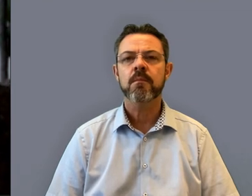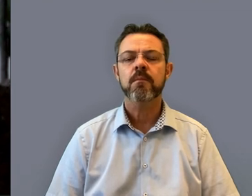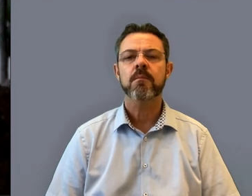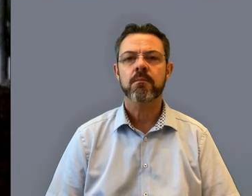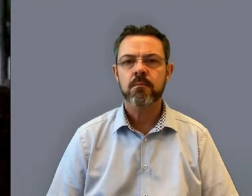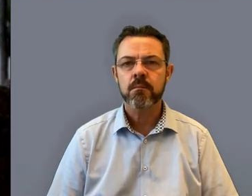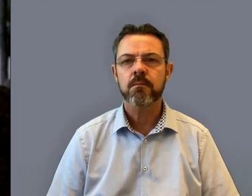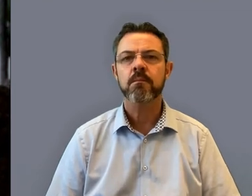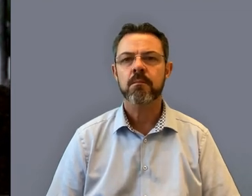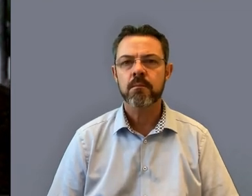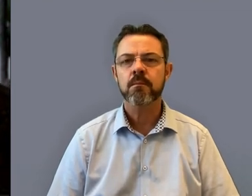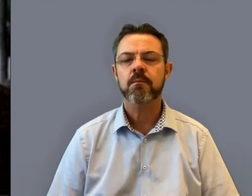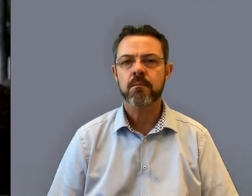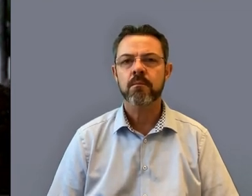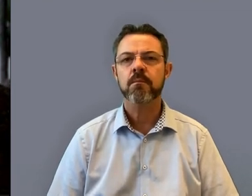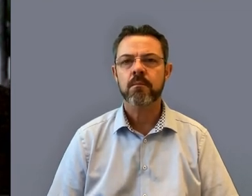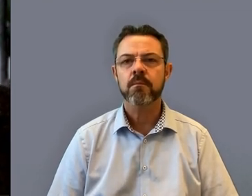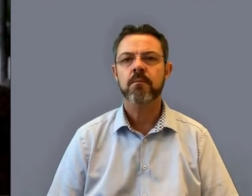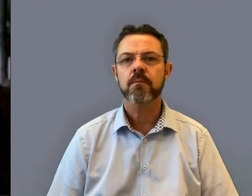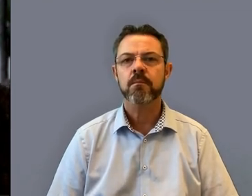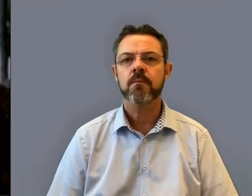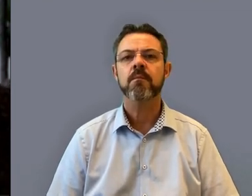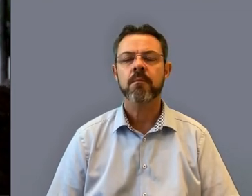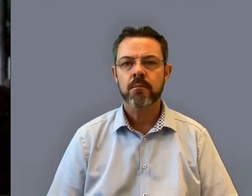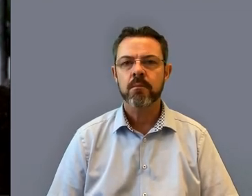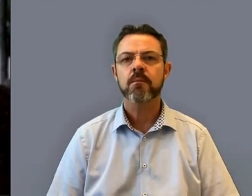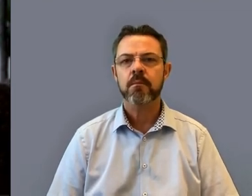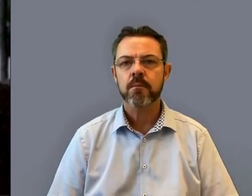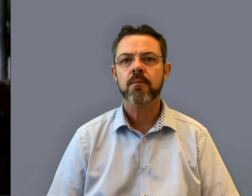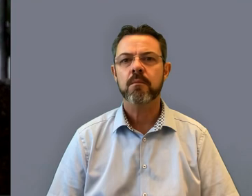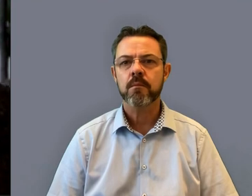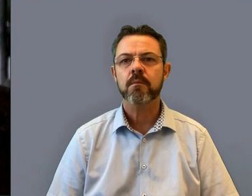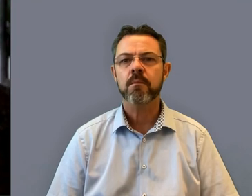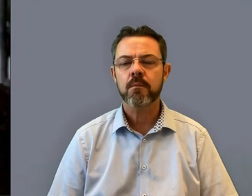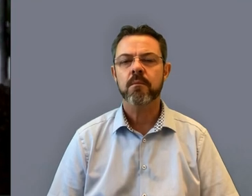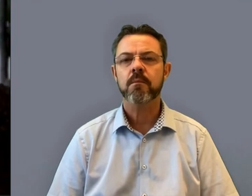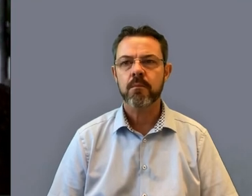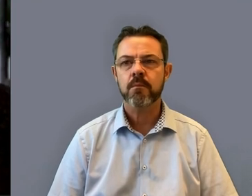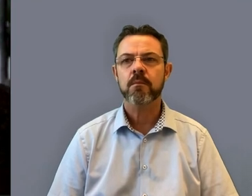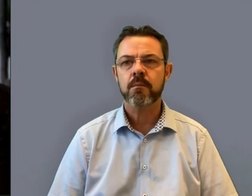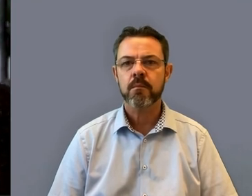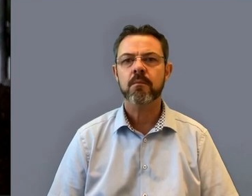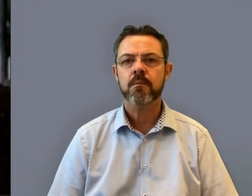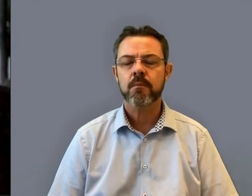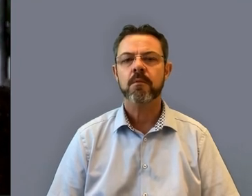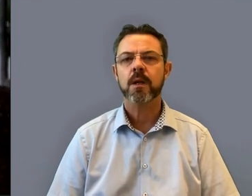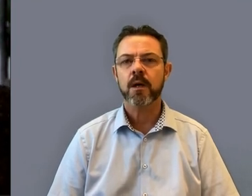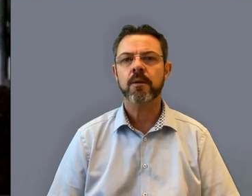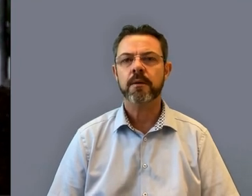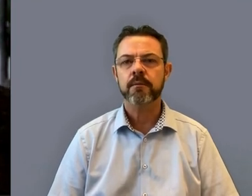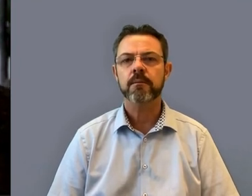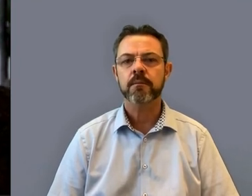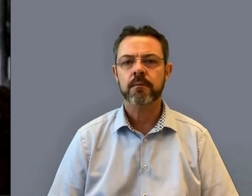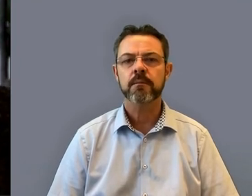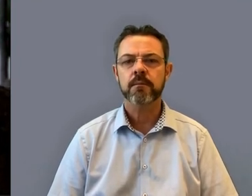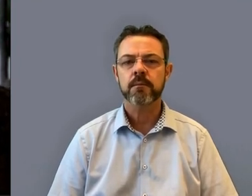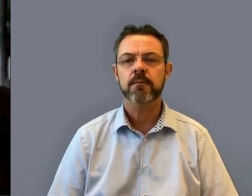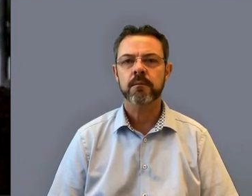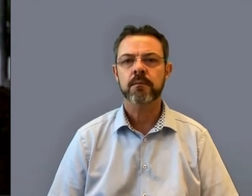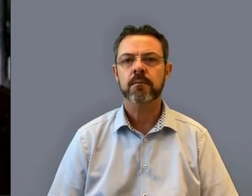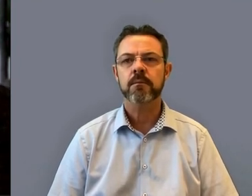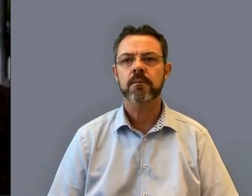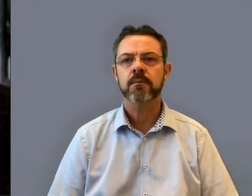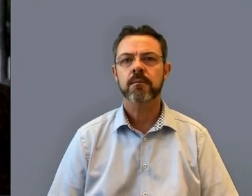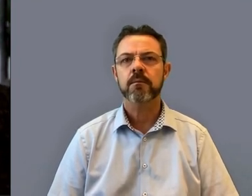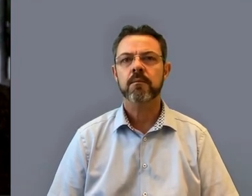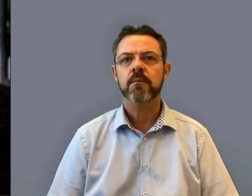country, like Singapore or Hong Kong or Thailand? And those are also more strategic decisions that you